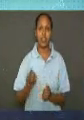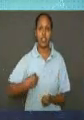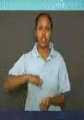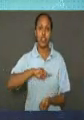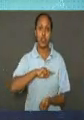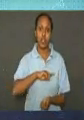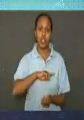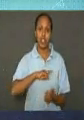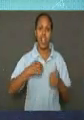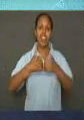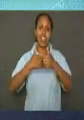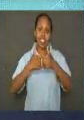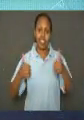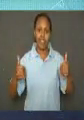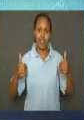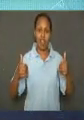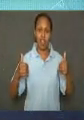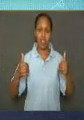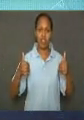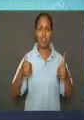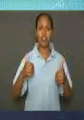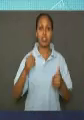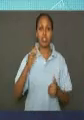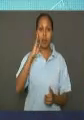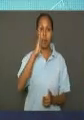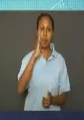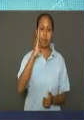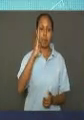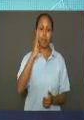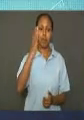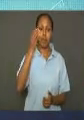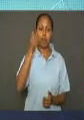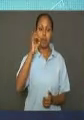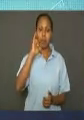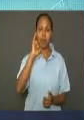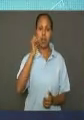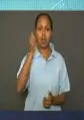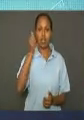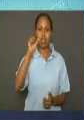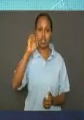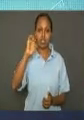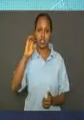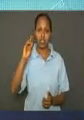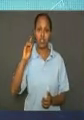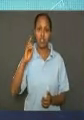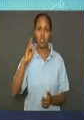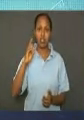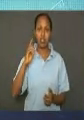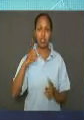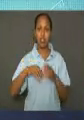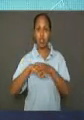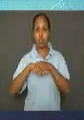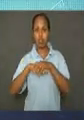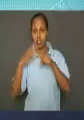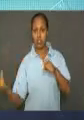We identified the base, emitter, and collector